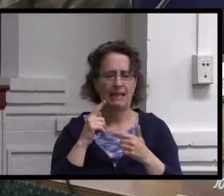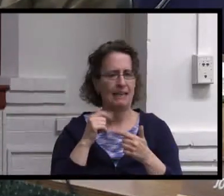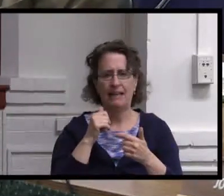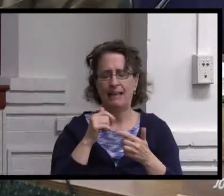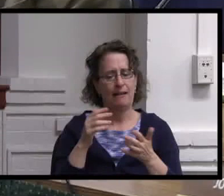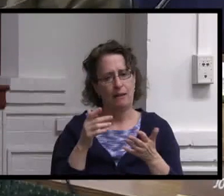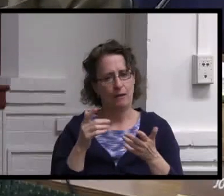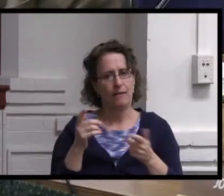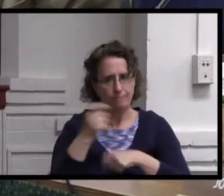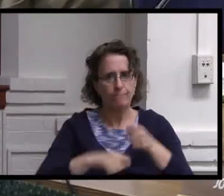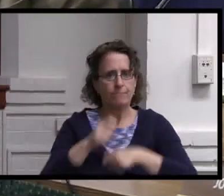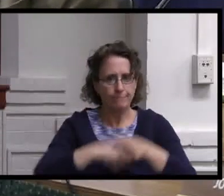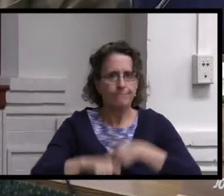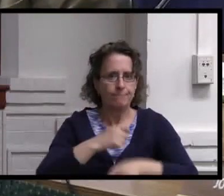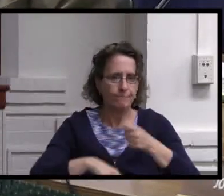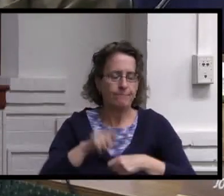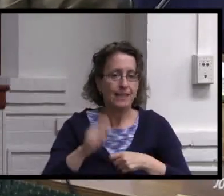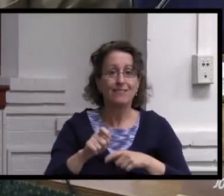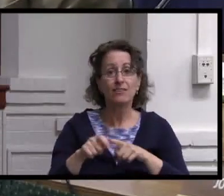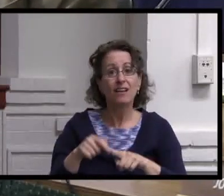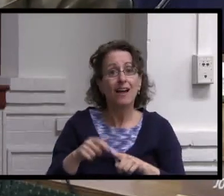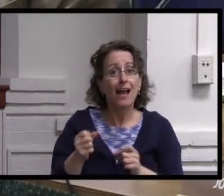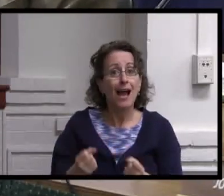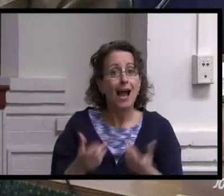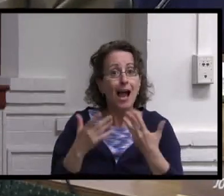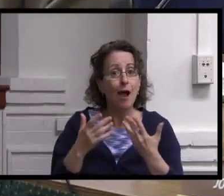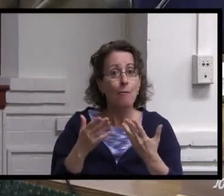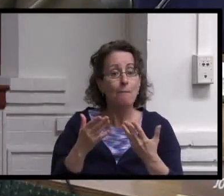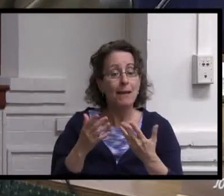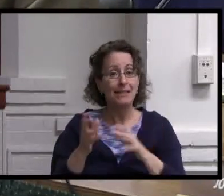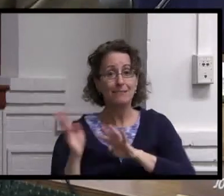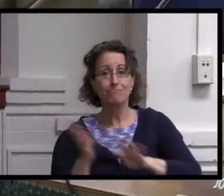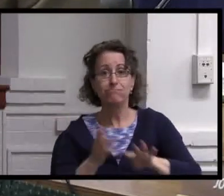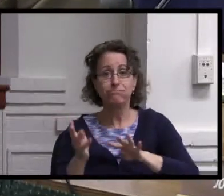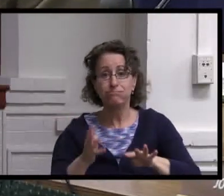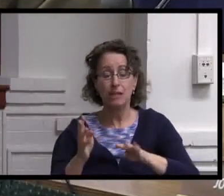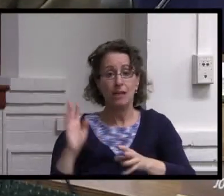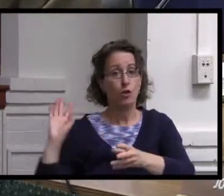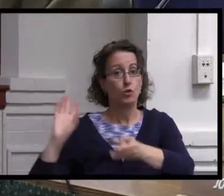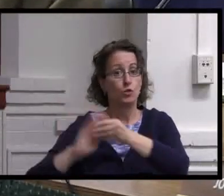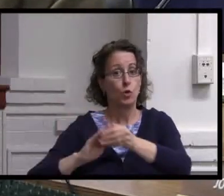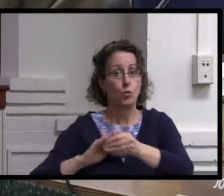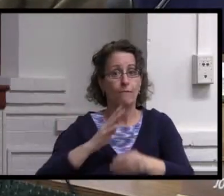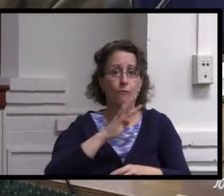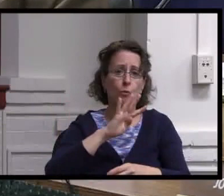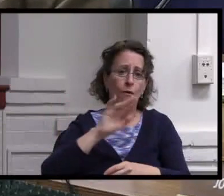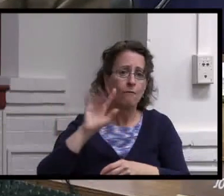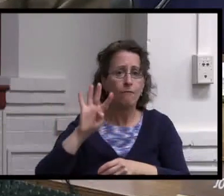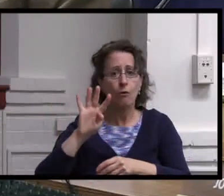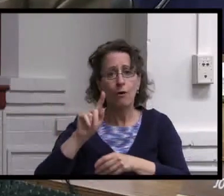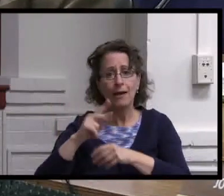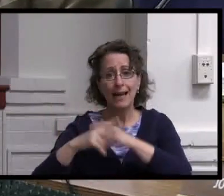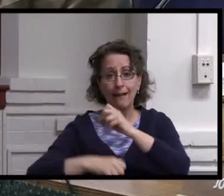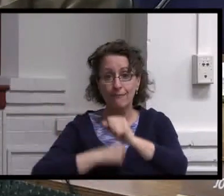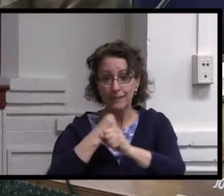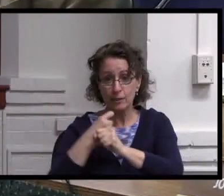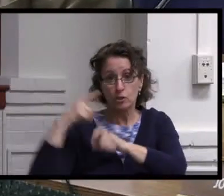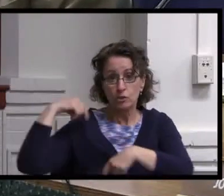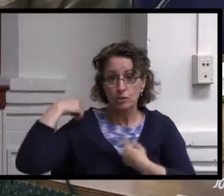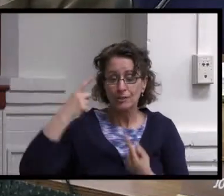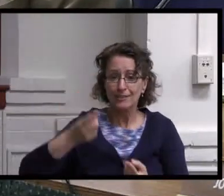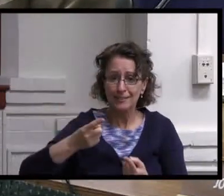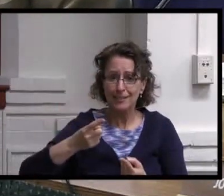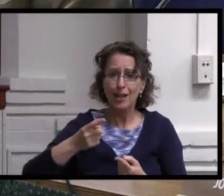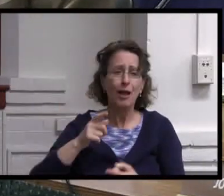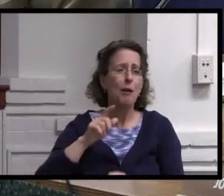it has handled approximately 2.5 billion gallons of sewage during the four and a half years that it's been operating there. It was expected